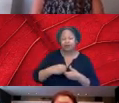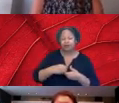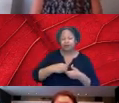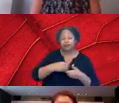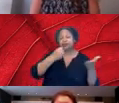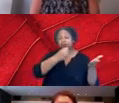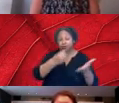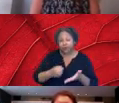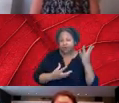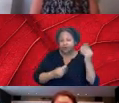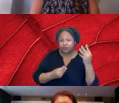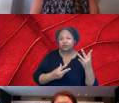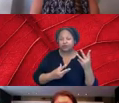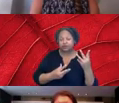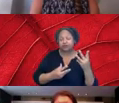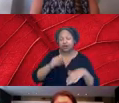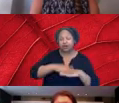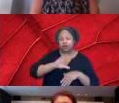CV?